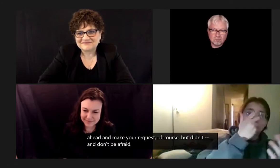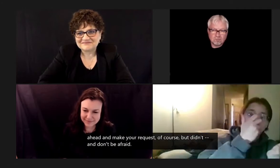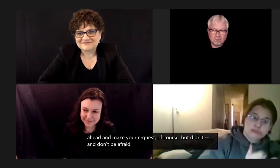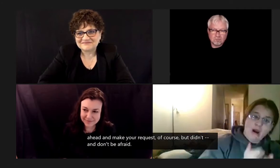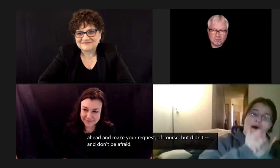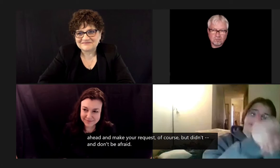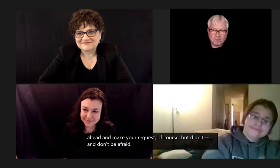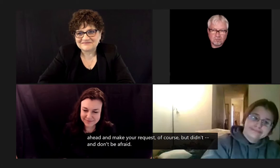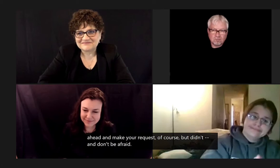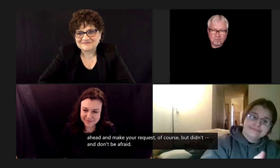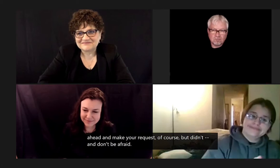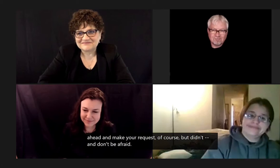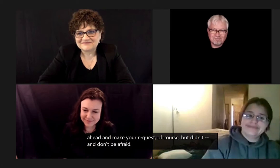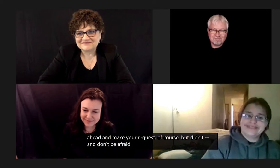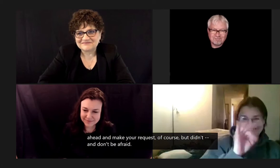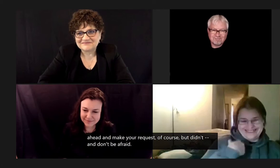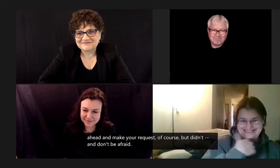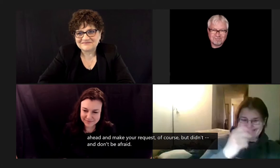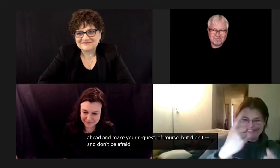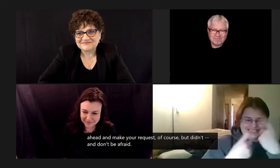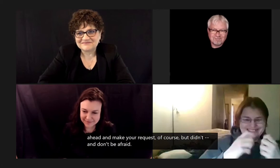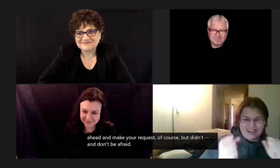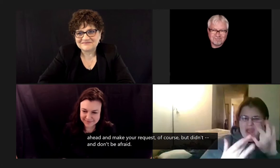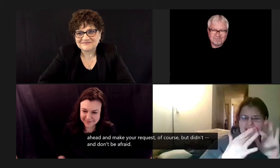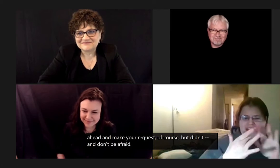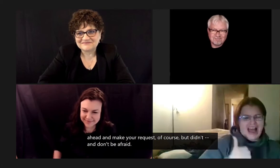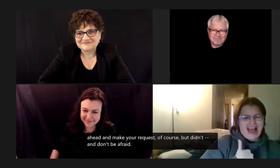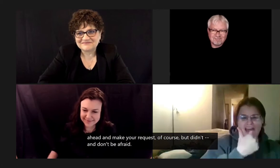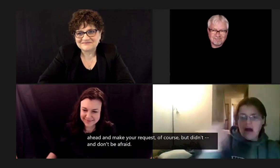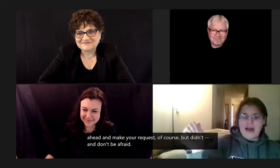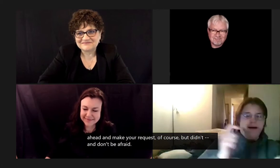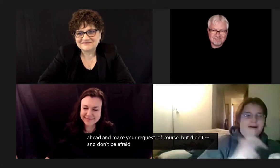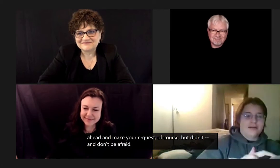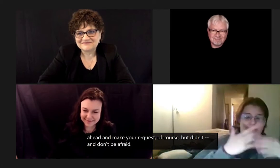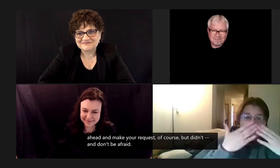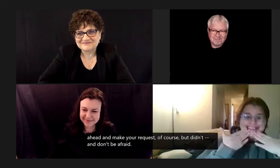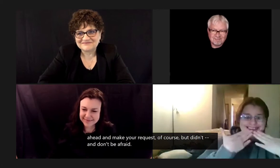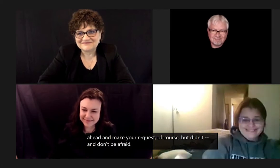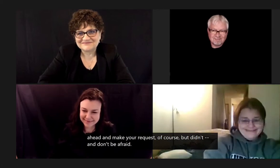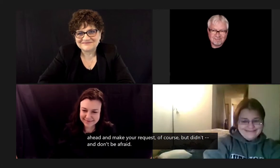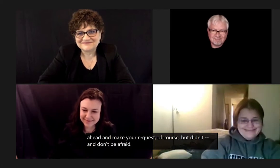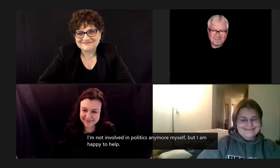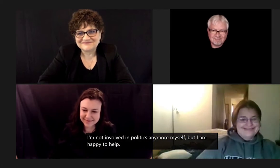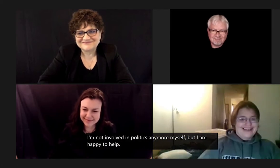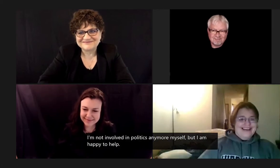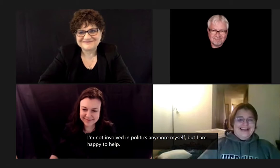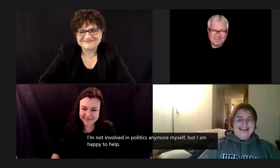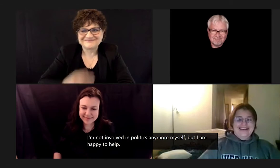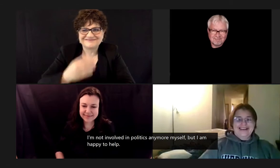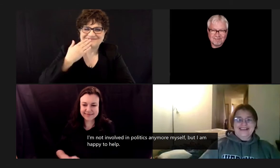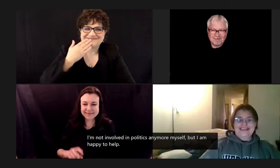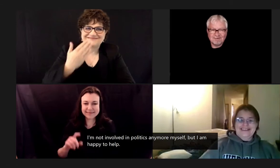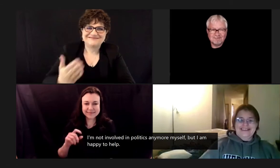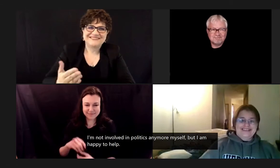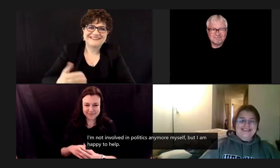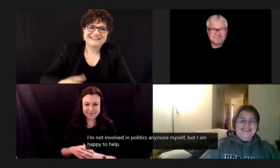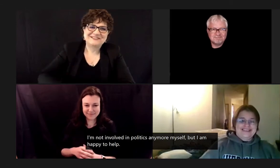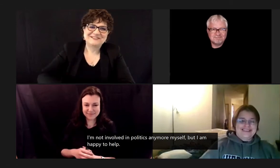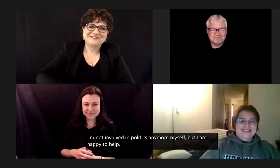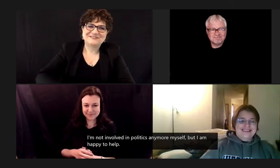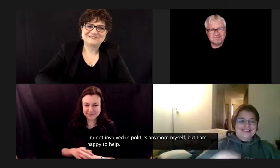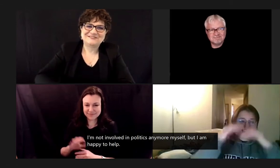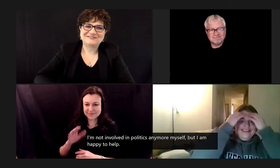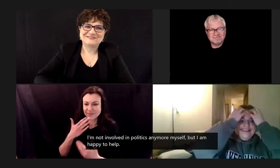I'm not involved in politics anymore myself, but I am happy to help. If there's any questions, please feel free to contact me at any